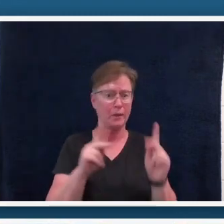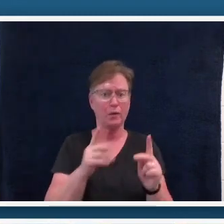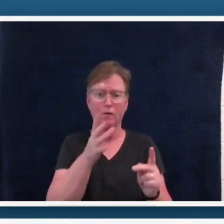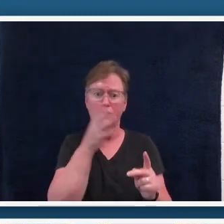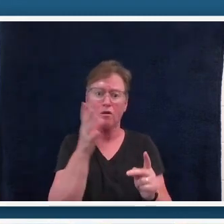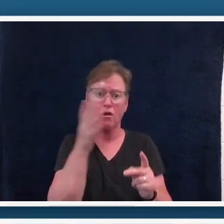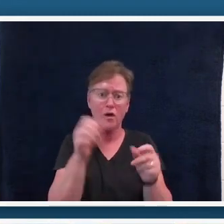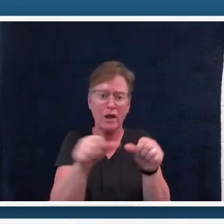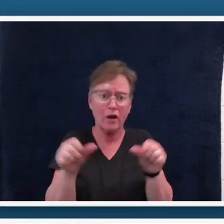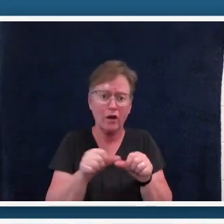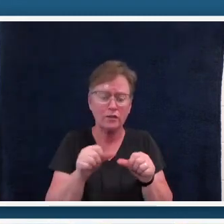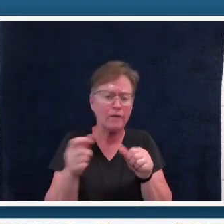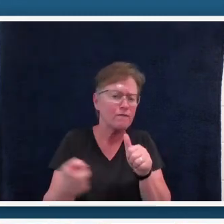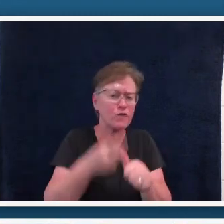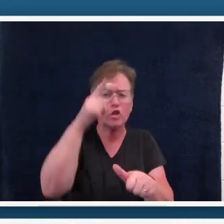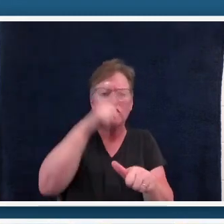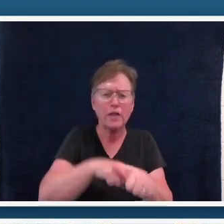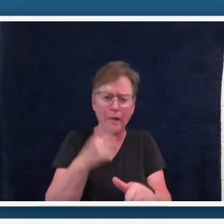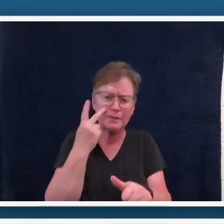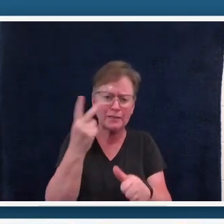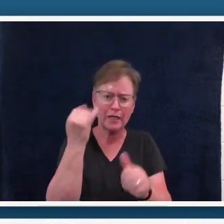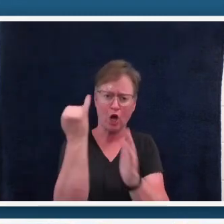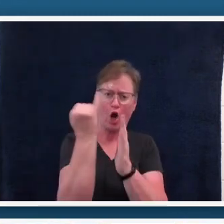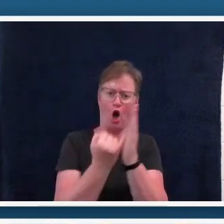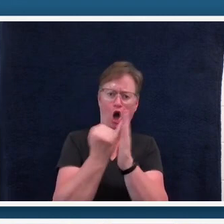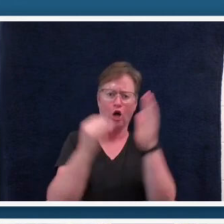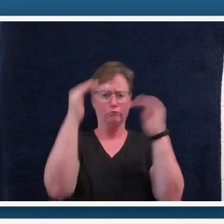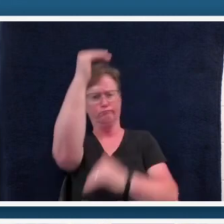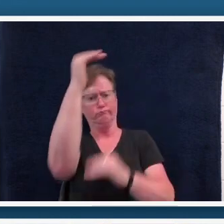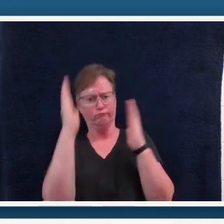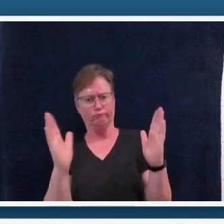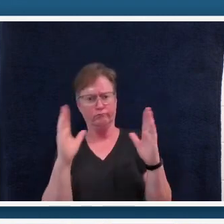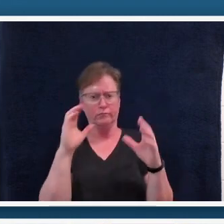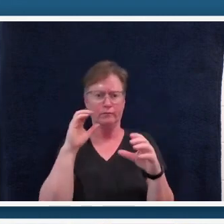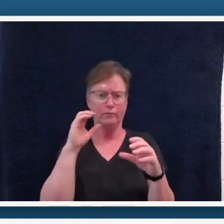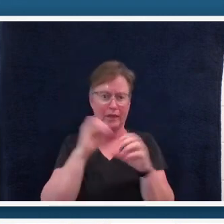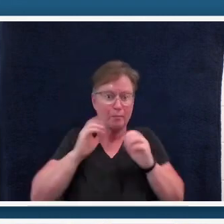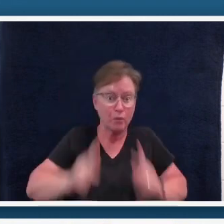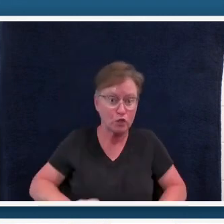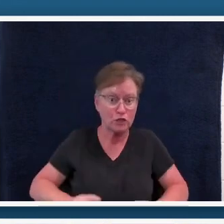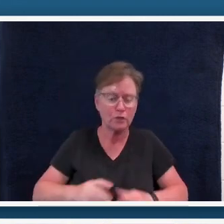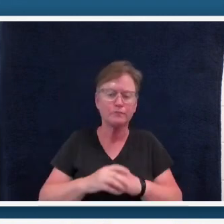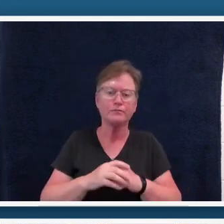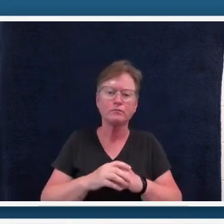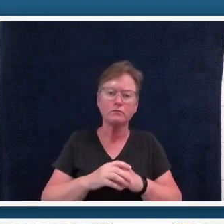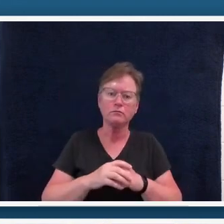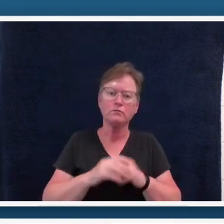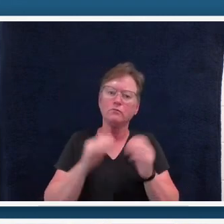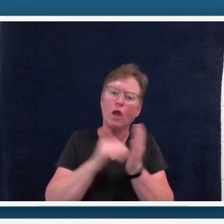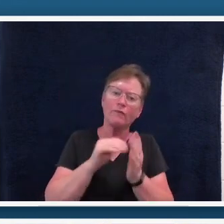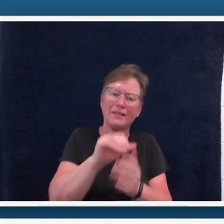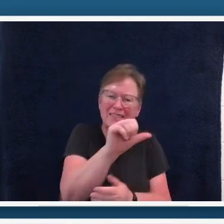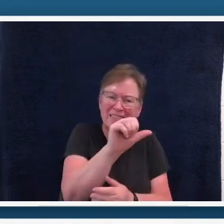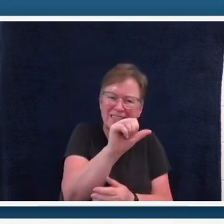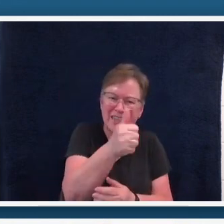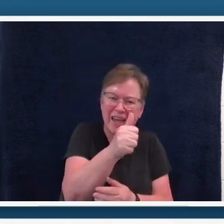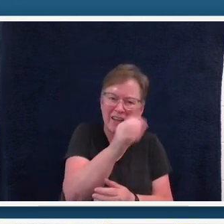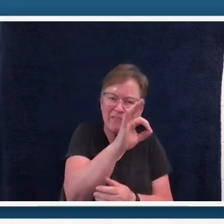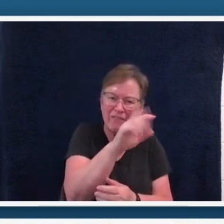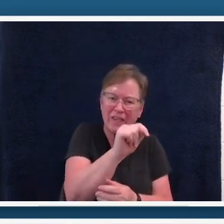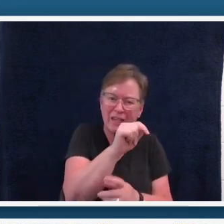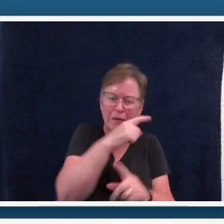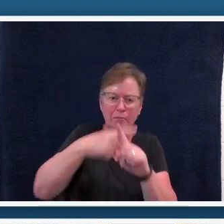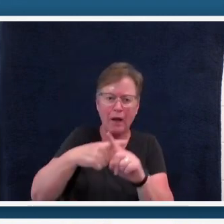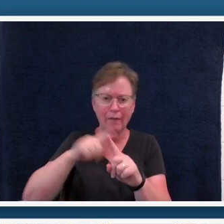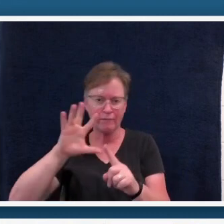person. The painted murals typically measured 10 feet in length and 5 feet in height. And while the finished murals